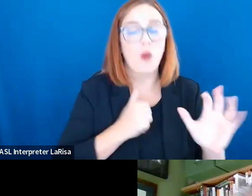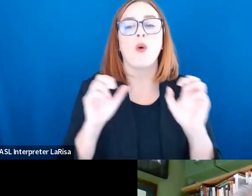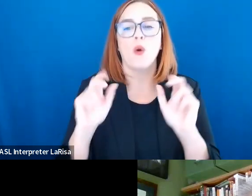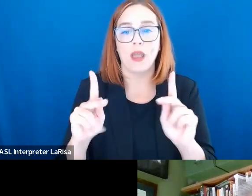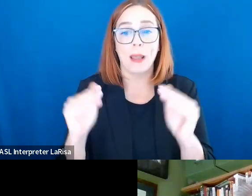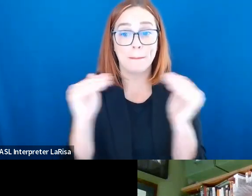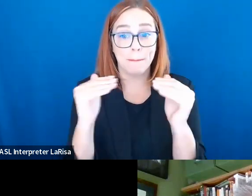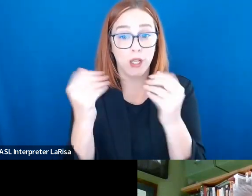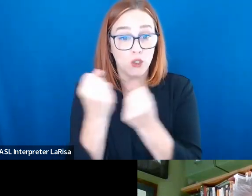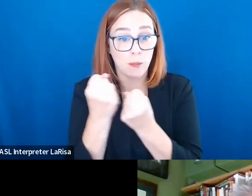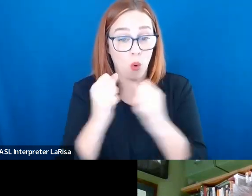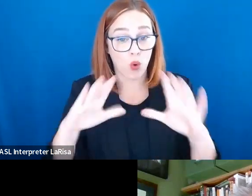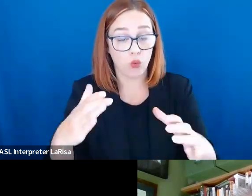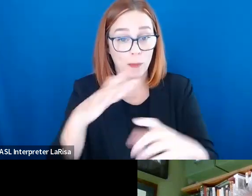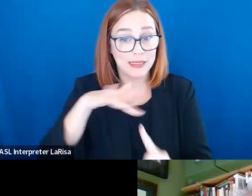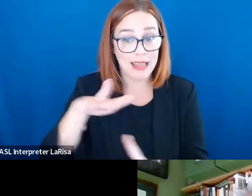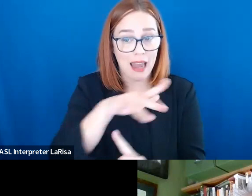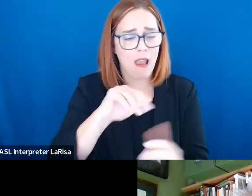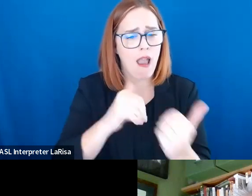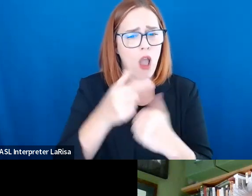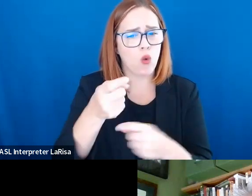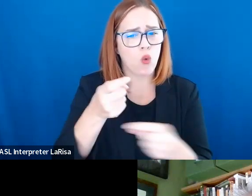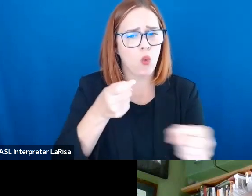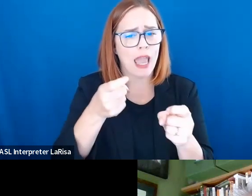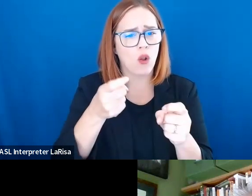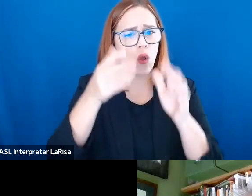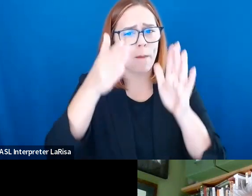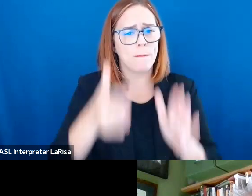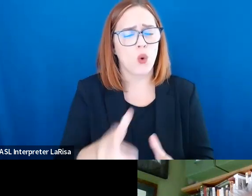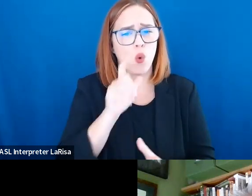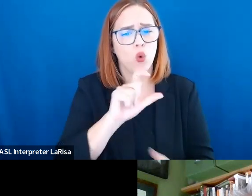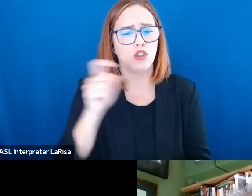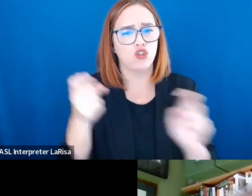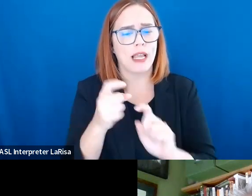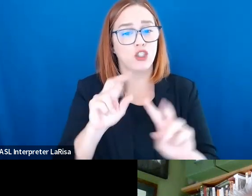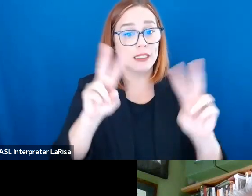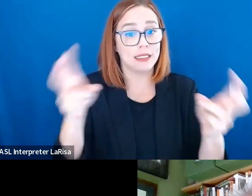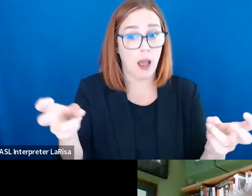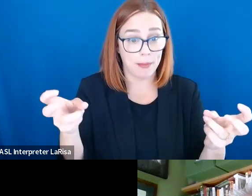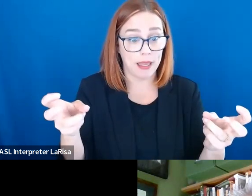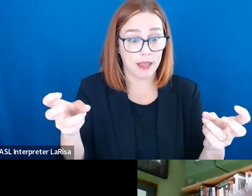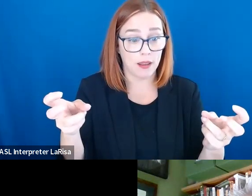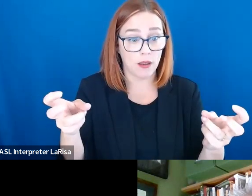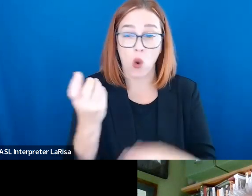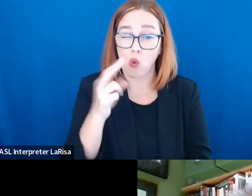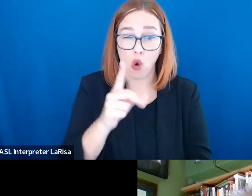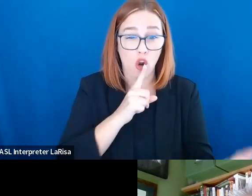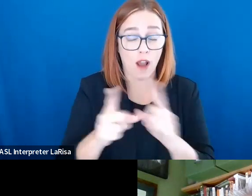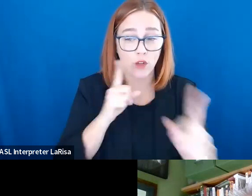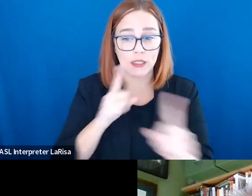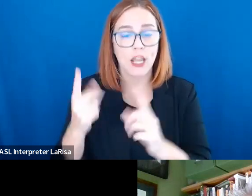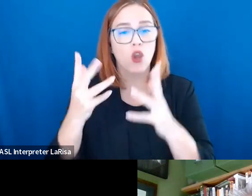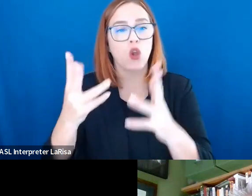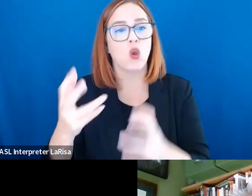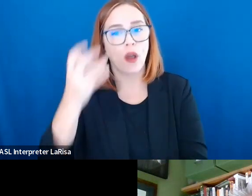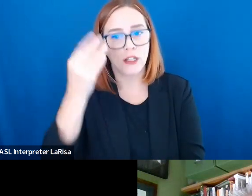group setting, how would you handle a participant who changes the topic or conversation to religion and wants to share his or her faith as